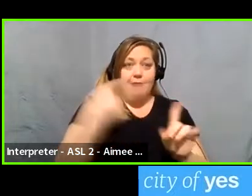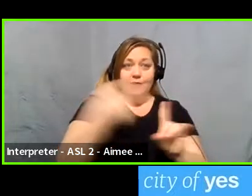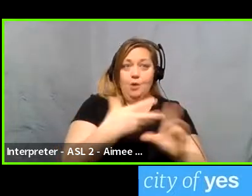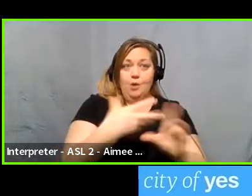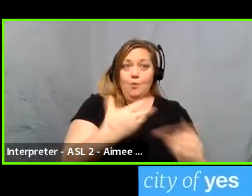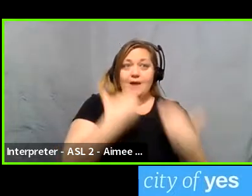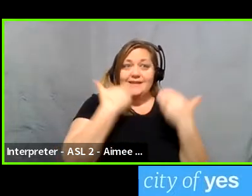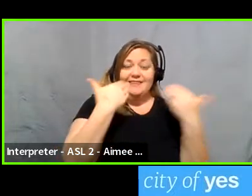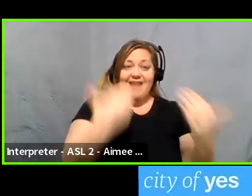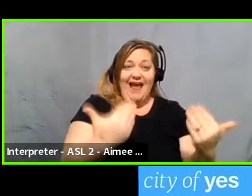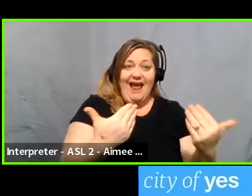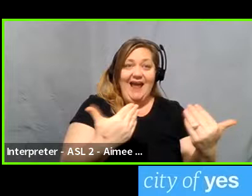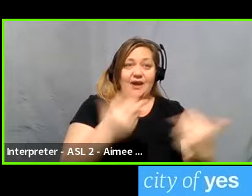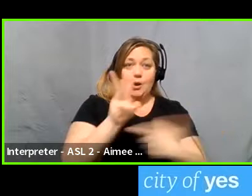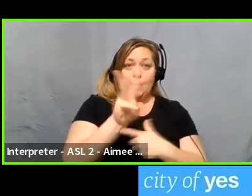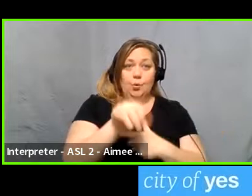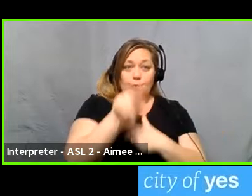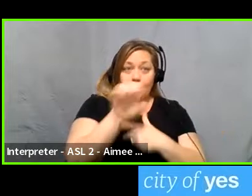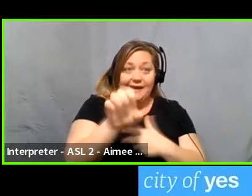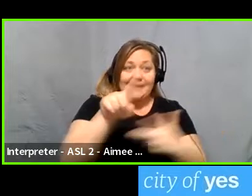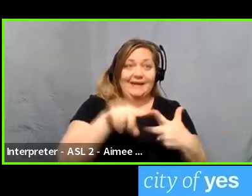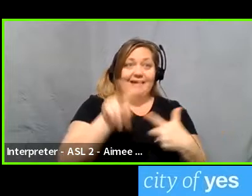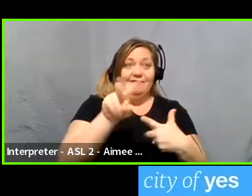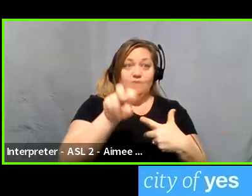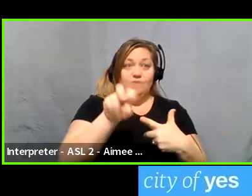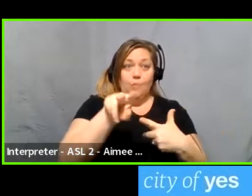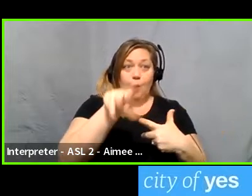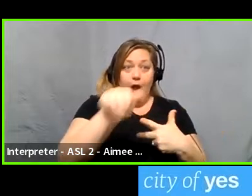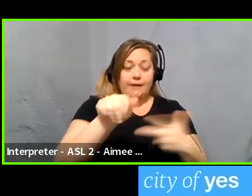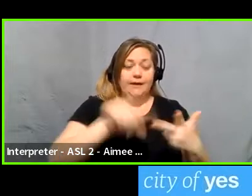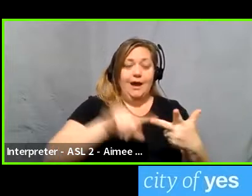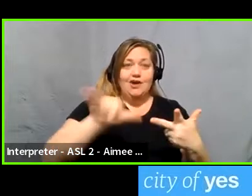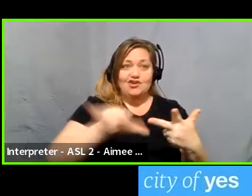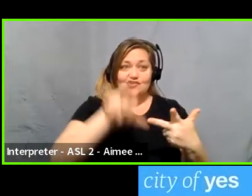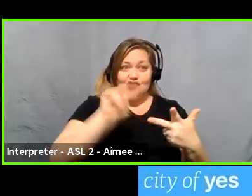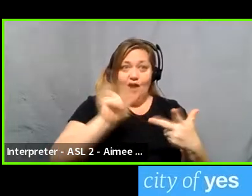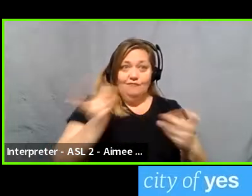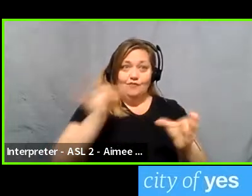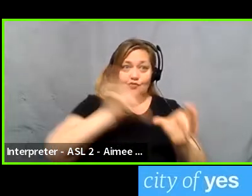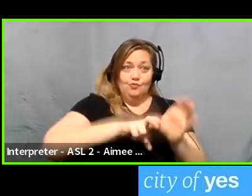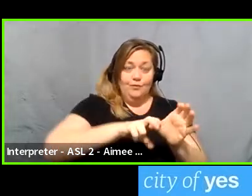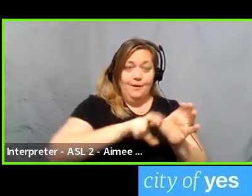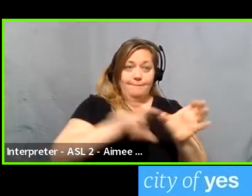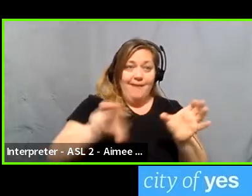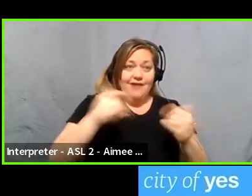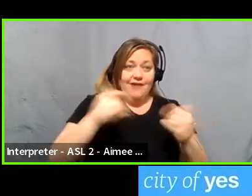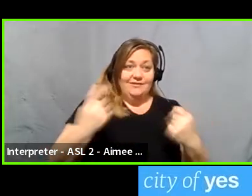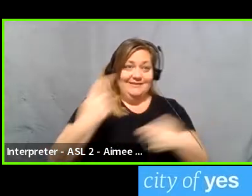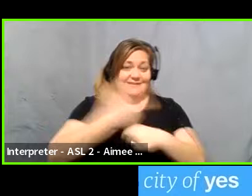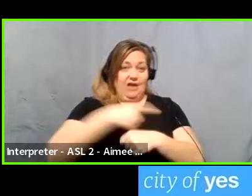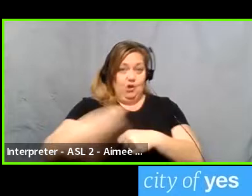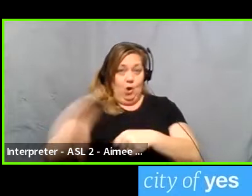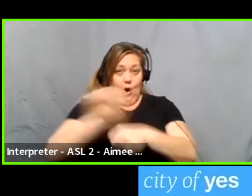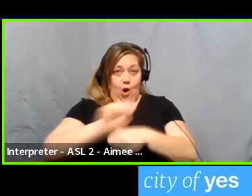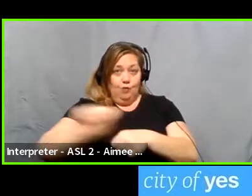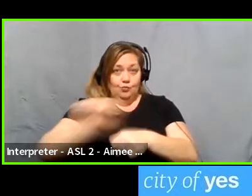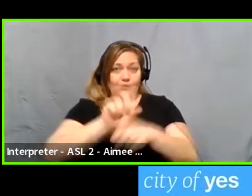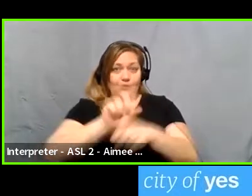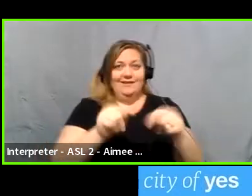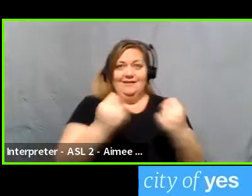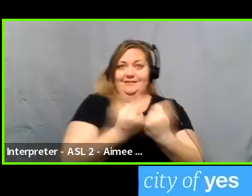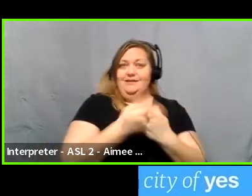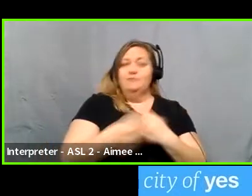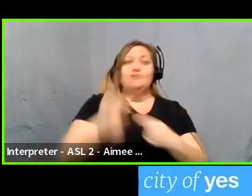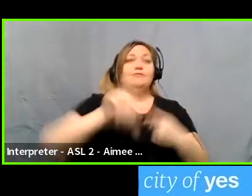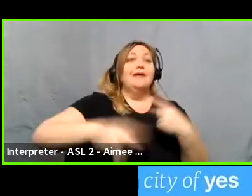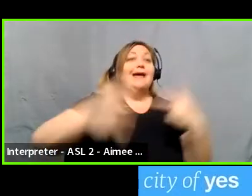thank Winnie, Veronica, and John for being here today and for all of your hard work and all of the team that you can't